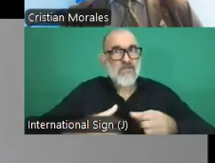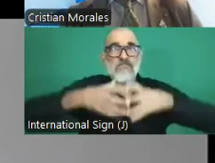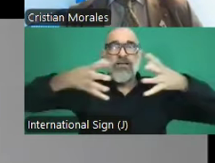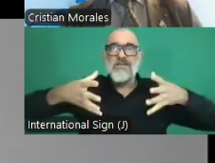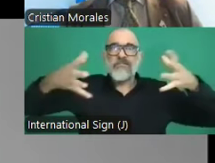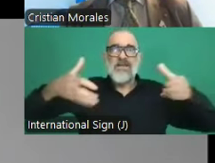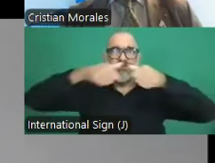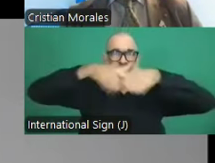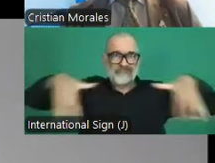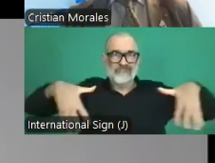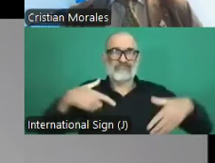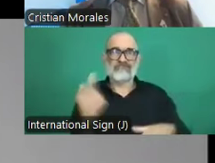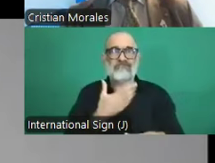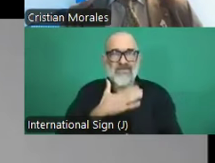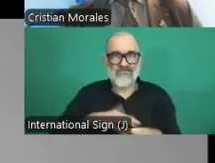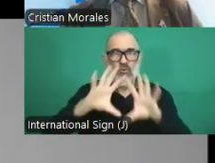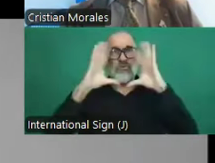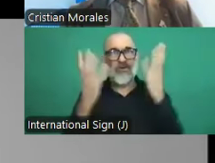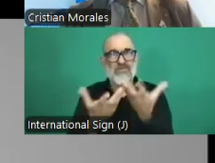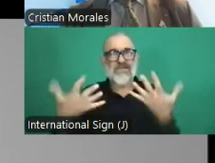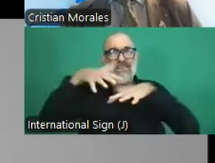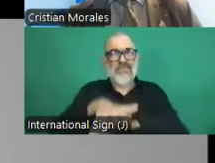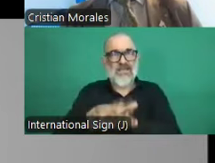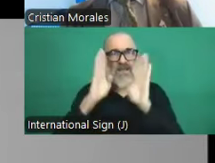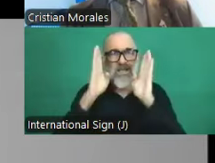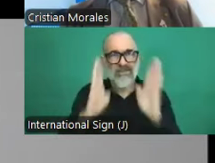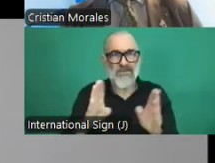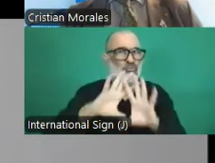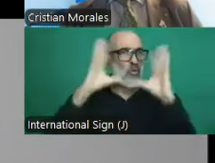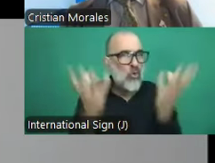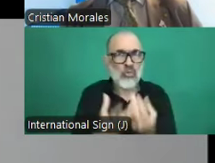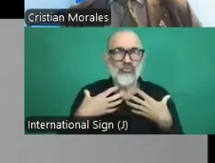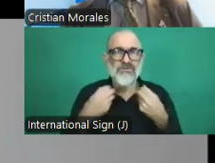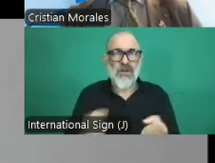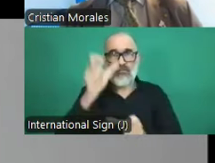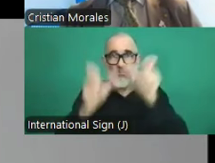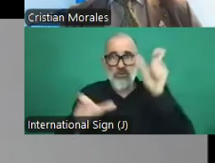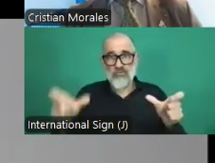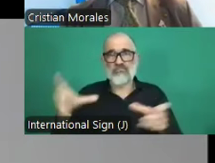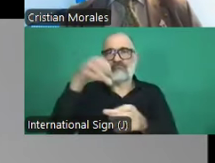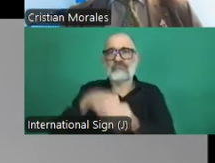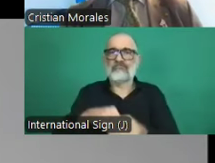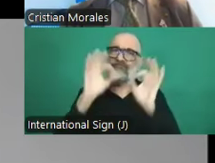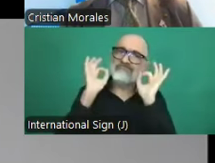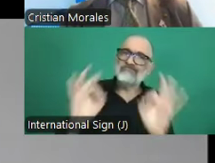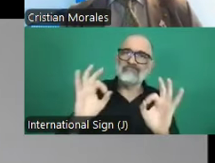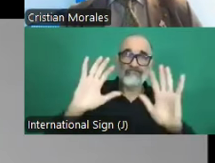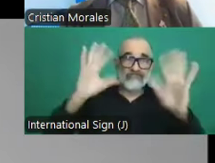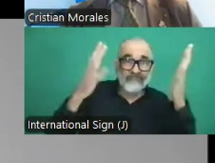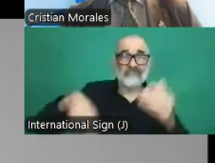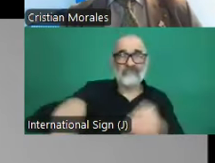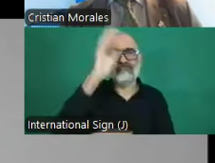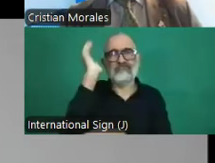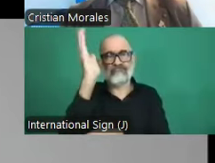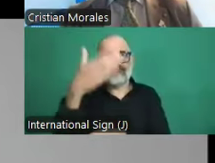populations. Congratulations to PAHO on the report. We are always seeking to